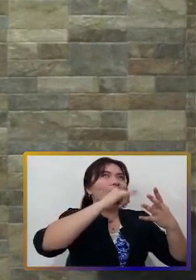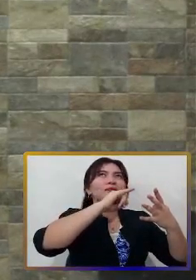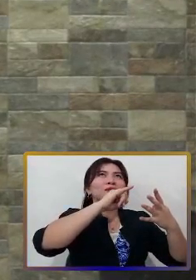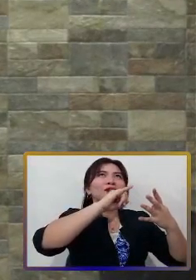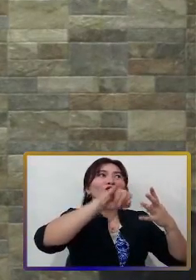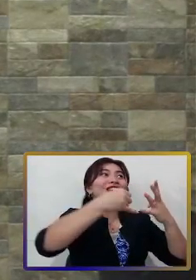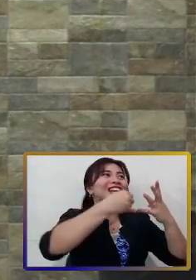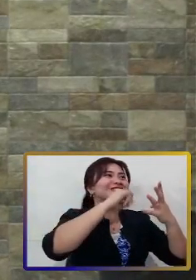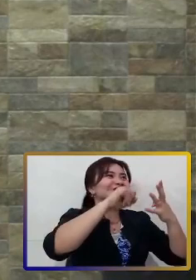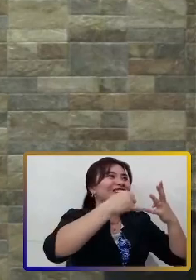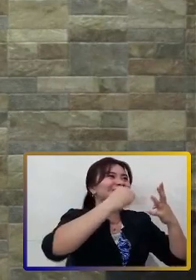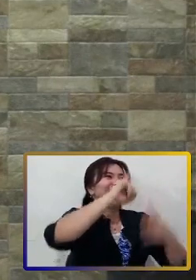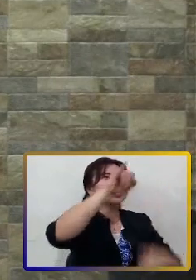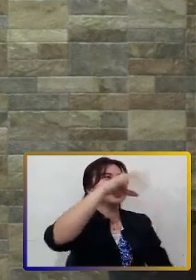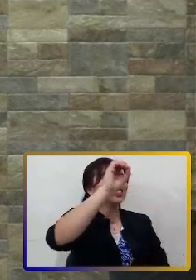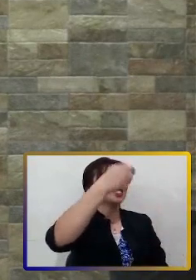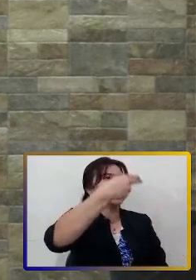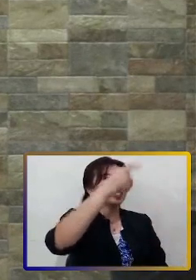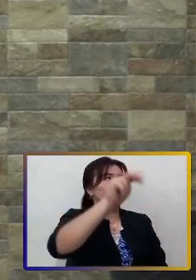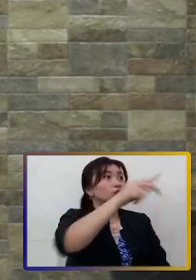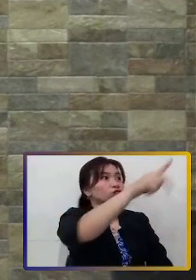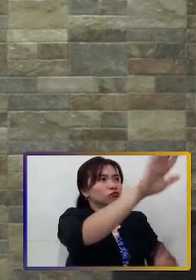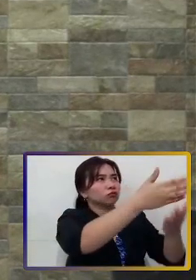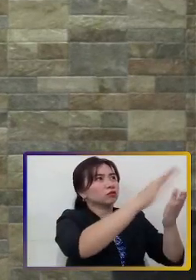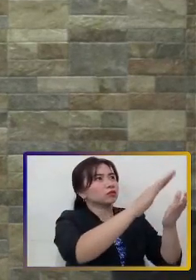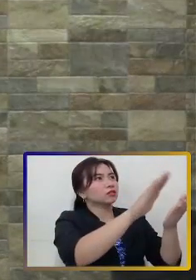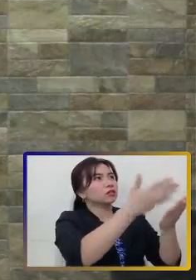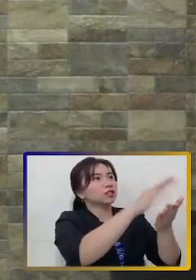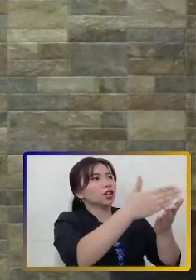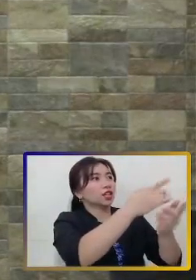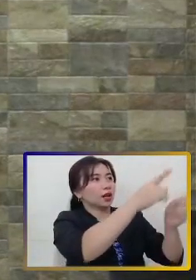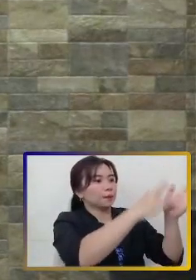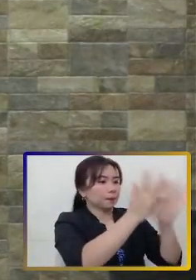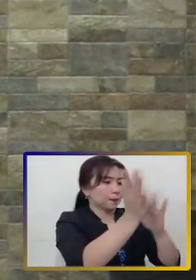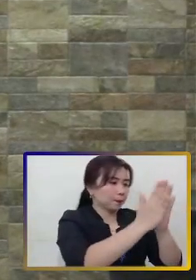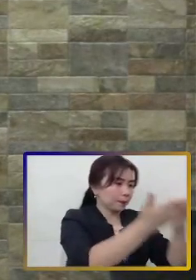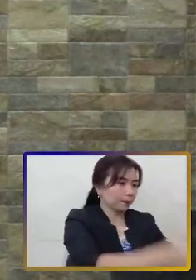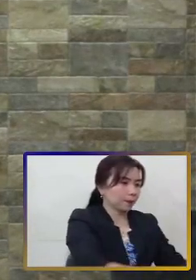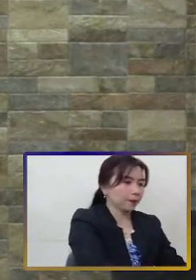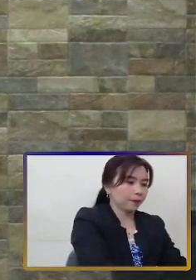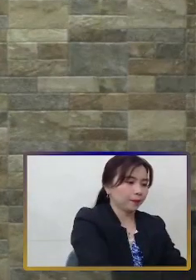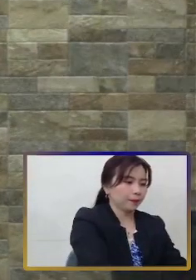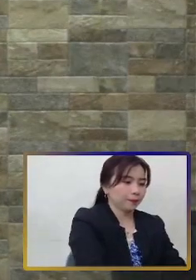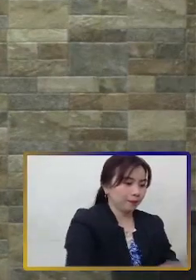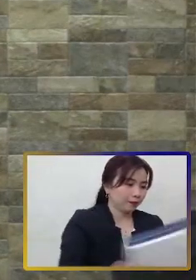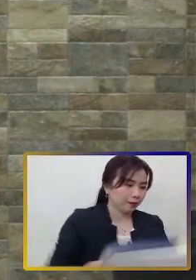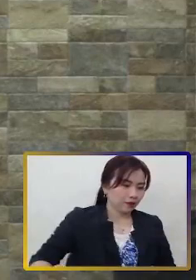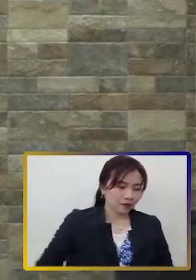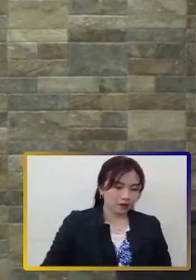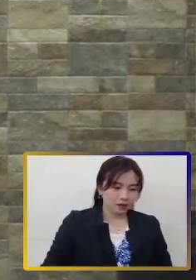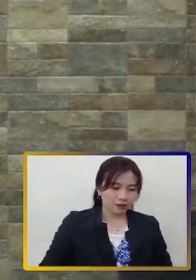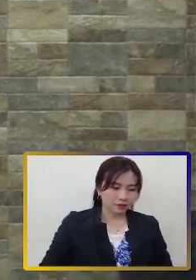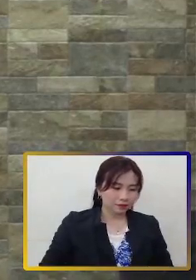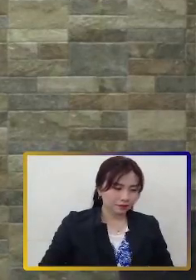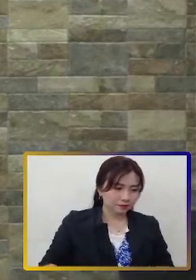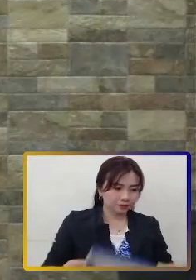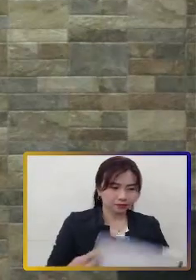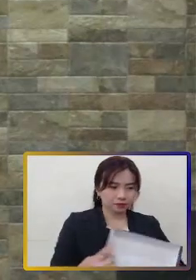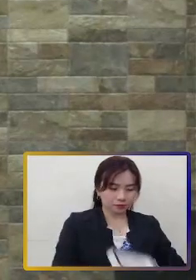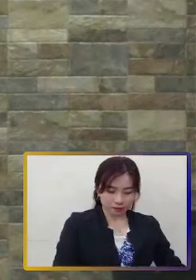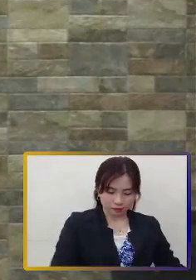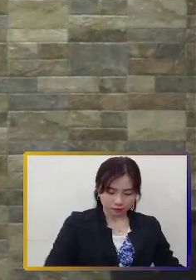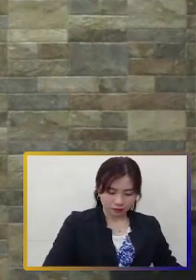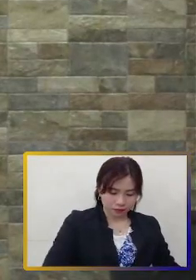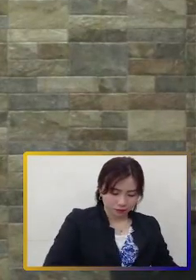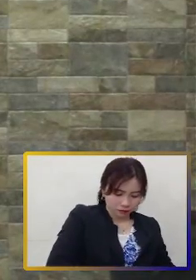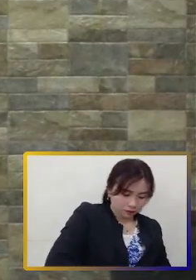faith in Jesus Christ as the Son of God you see it is that's the main part fath in